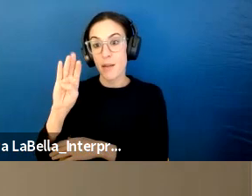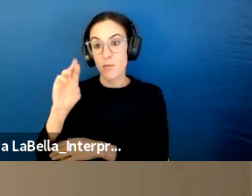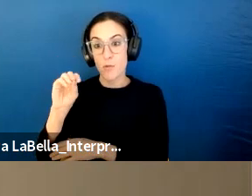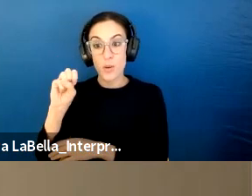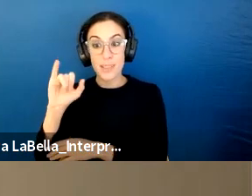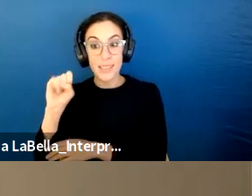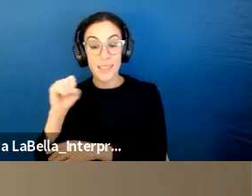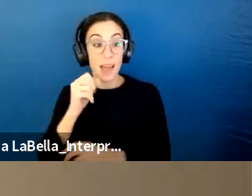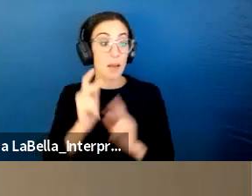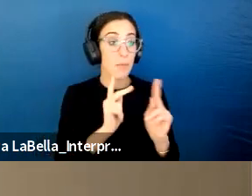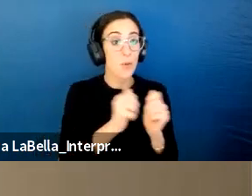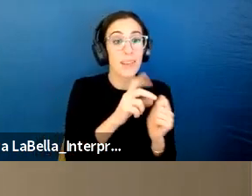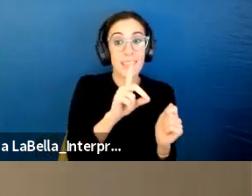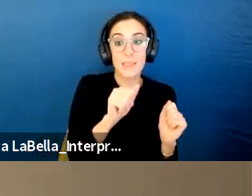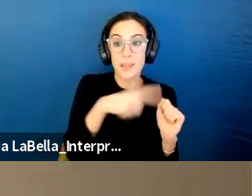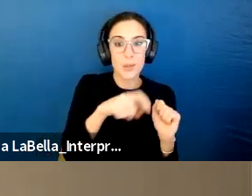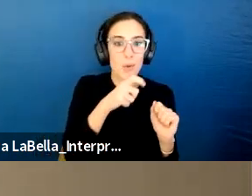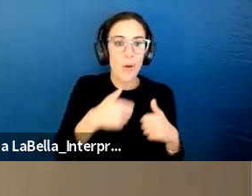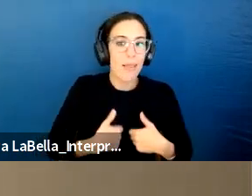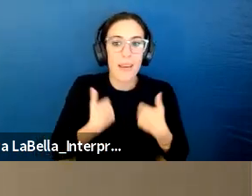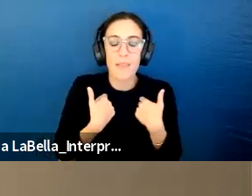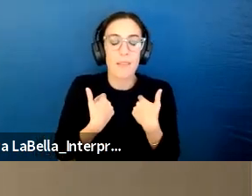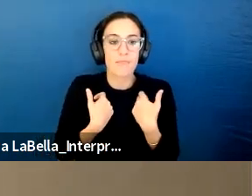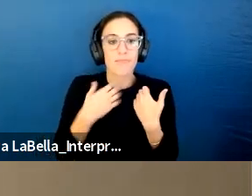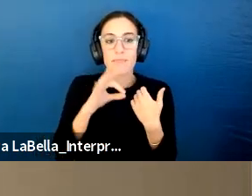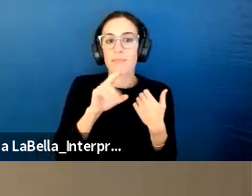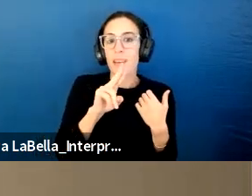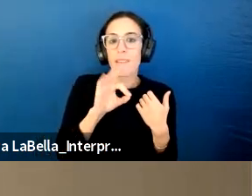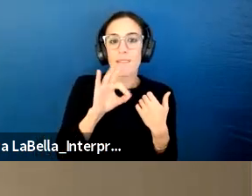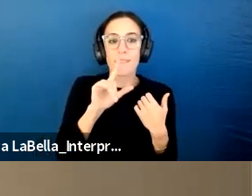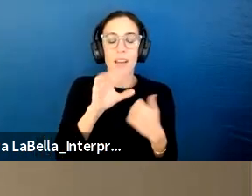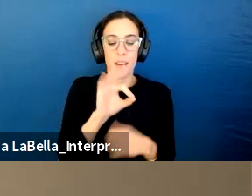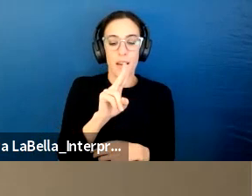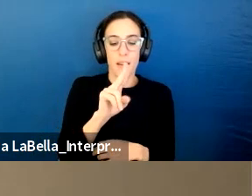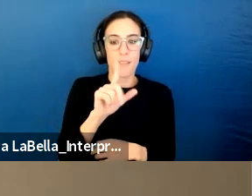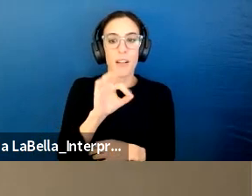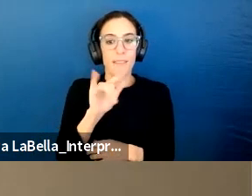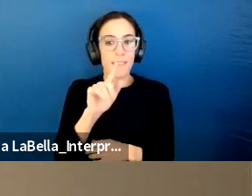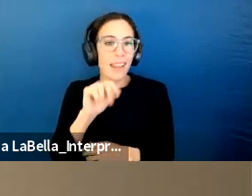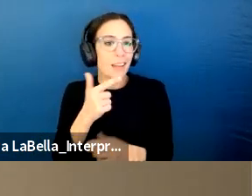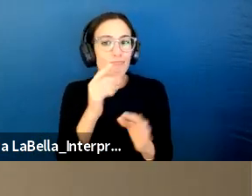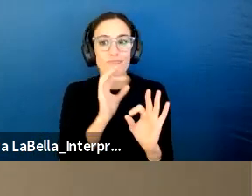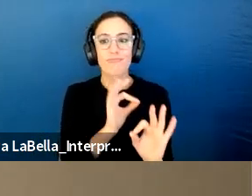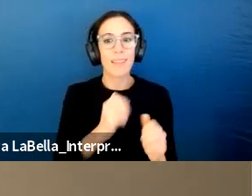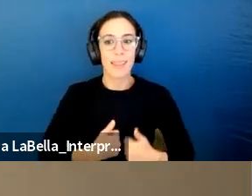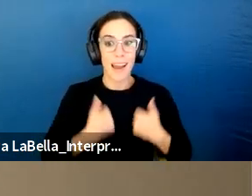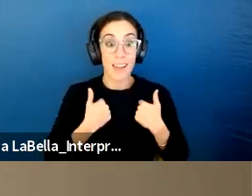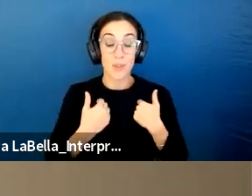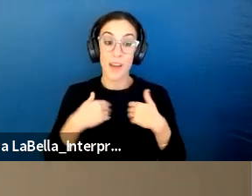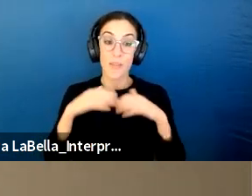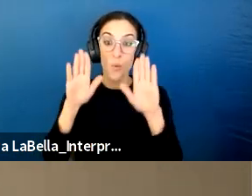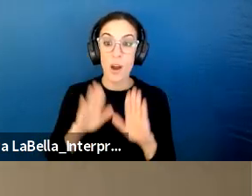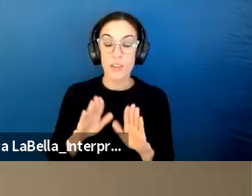who lead fulfilling lives? And we have a wonderful essay by Ethan Weiss from UCSF in our book, whose daughter